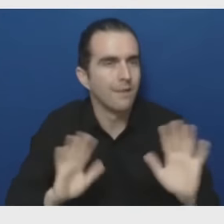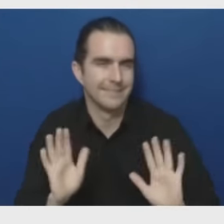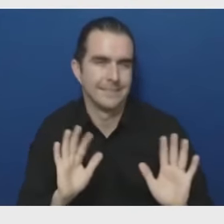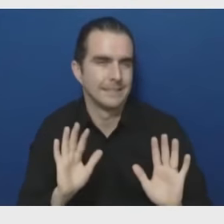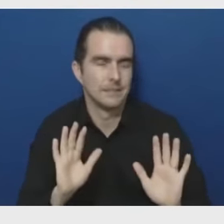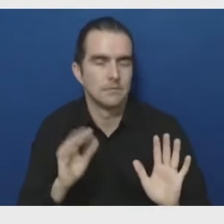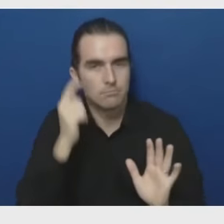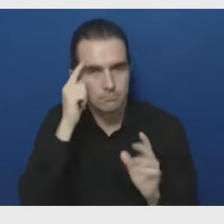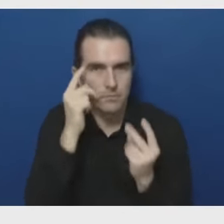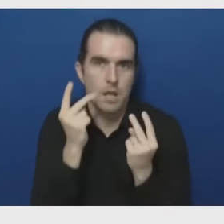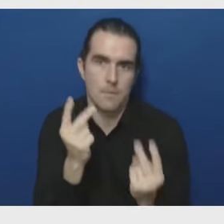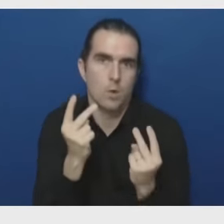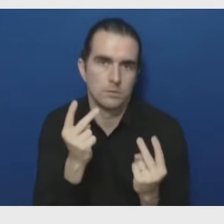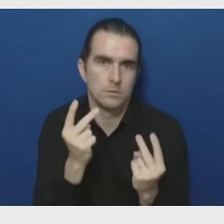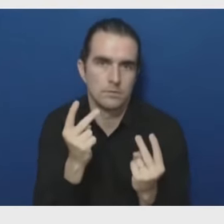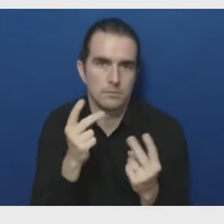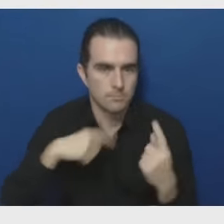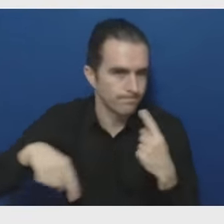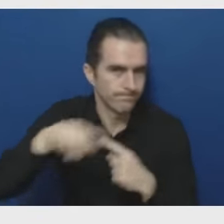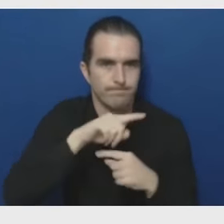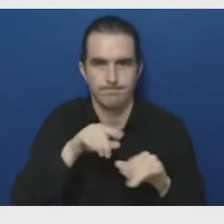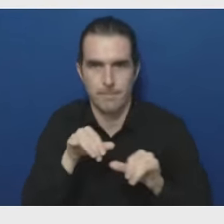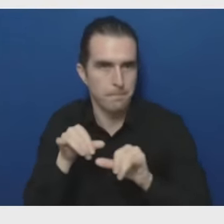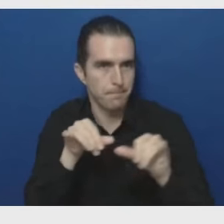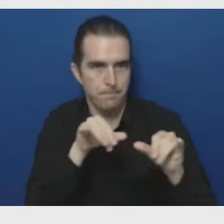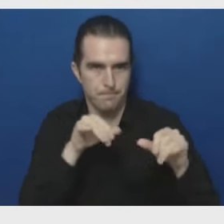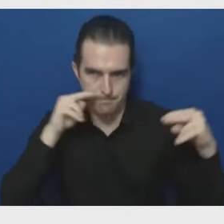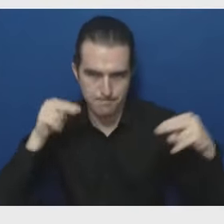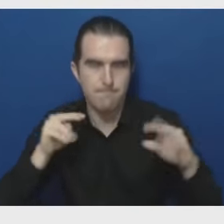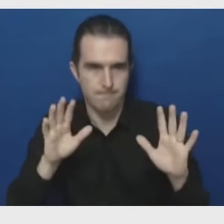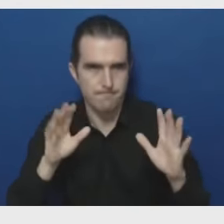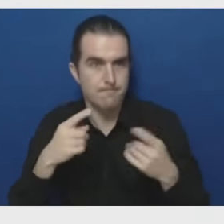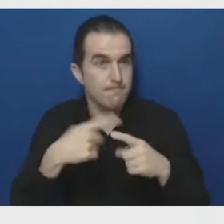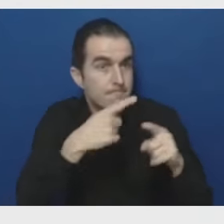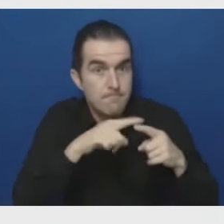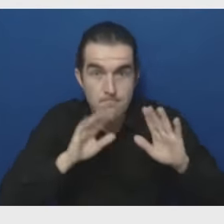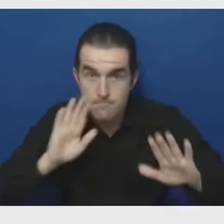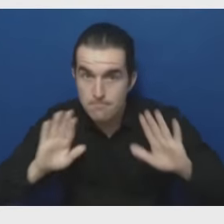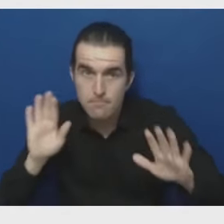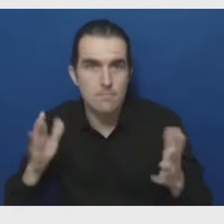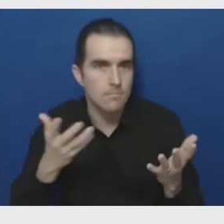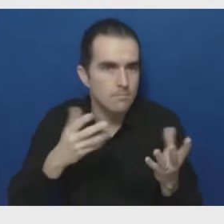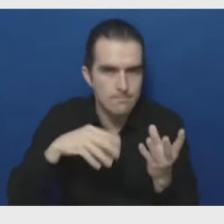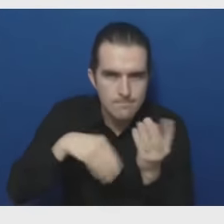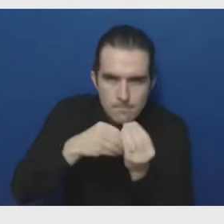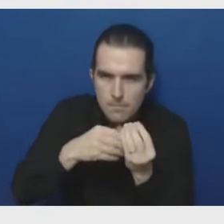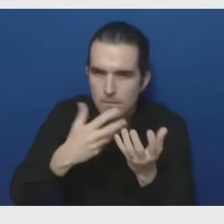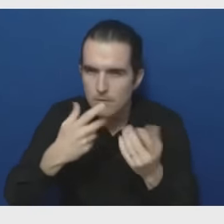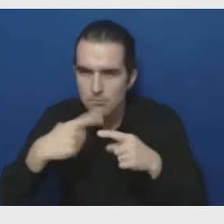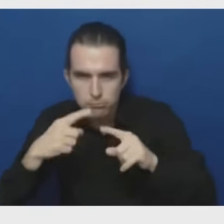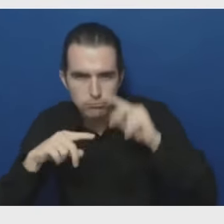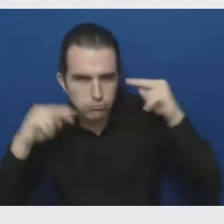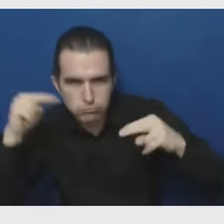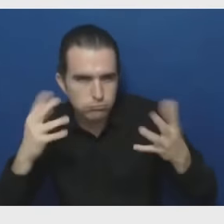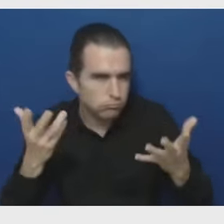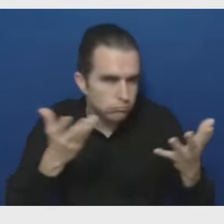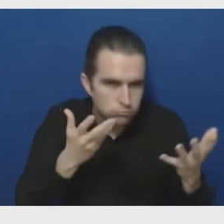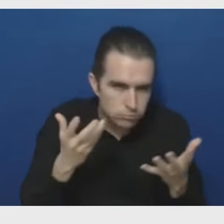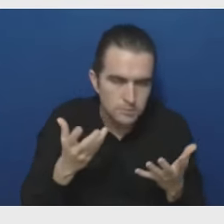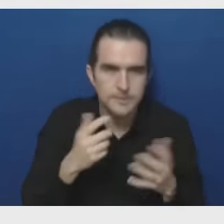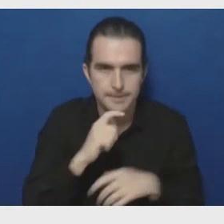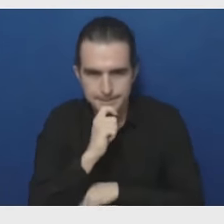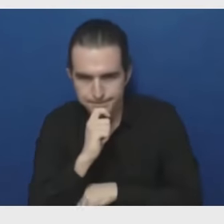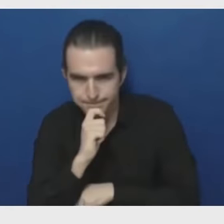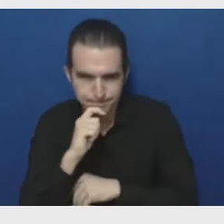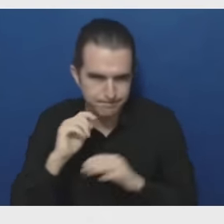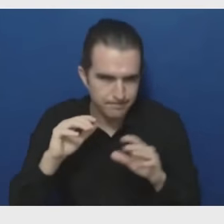balances during the accounting, it's separate and different from different parts on and parties. And as such, I would call and we would urge